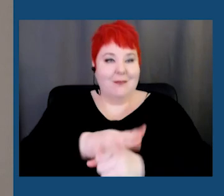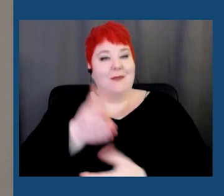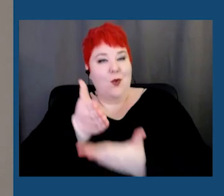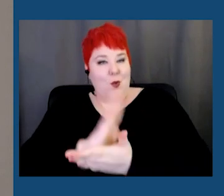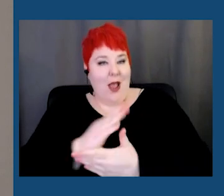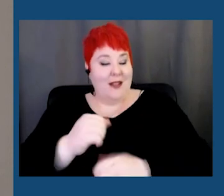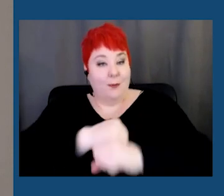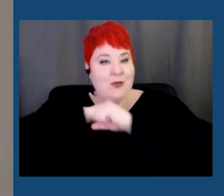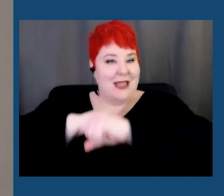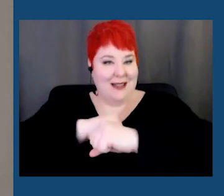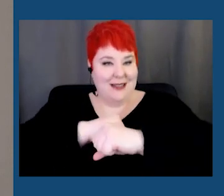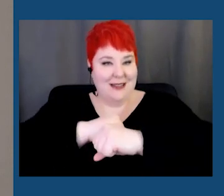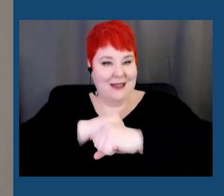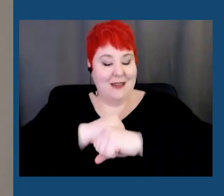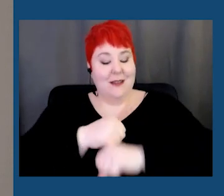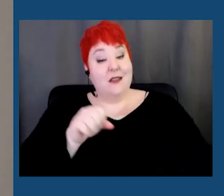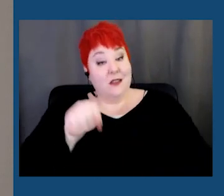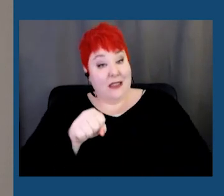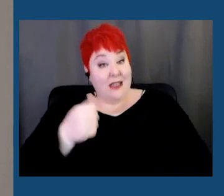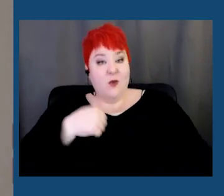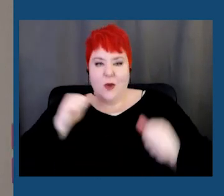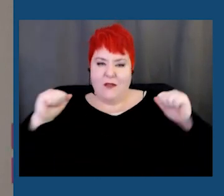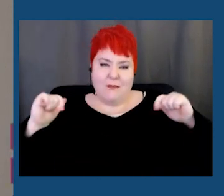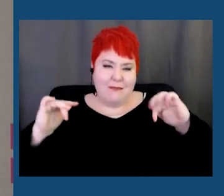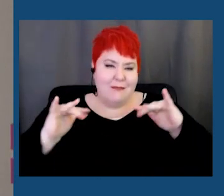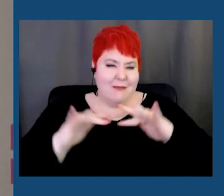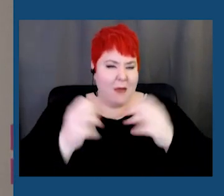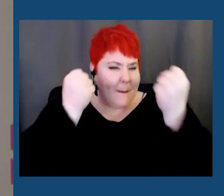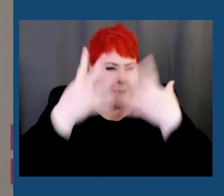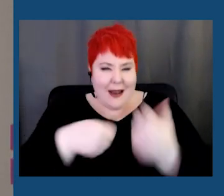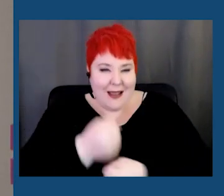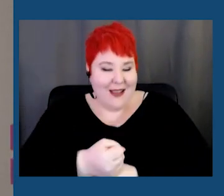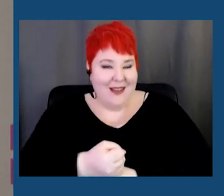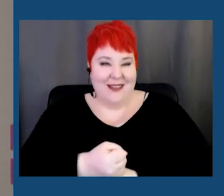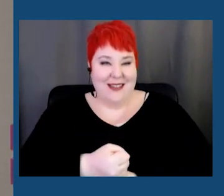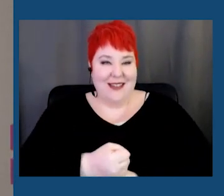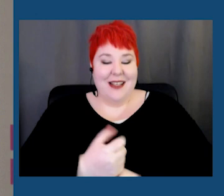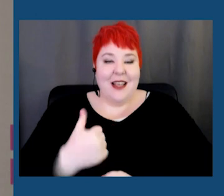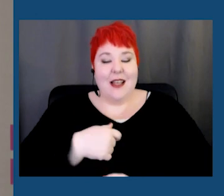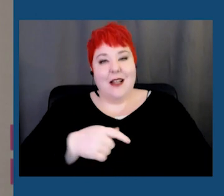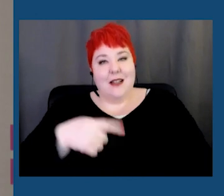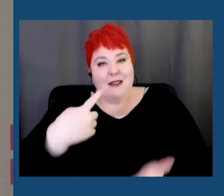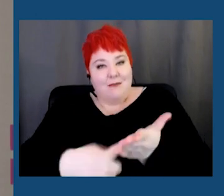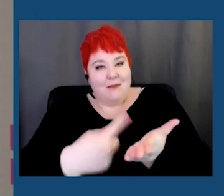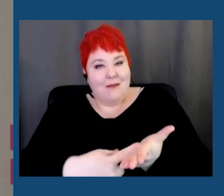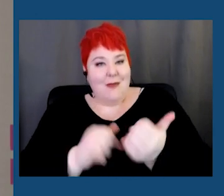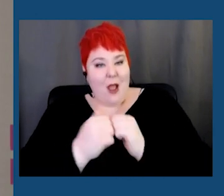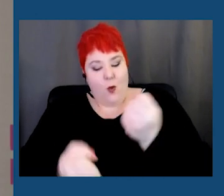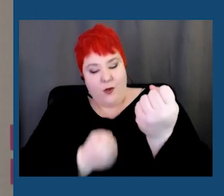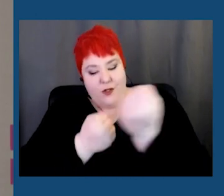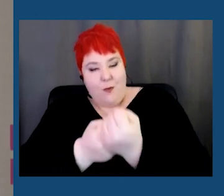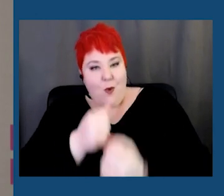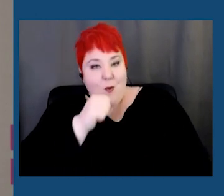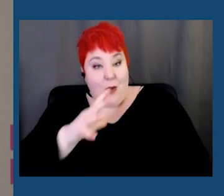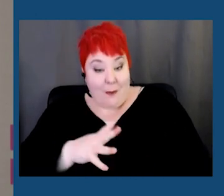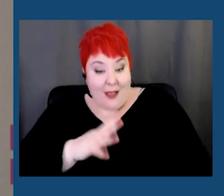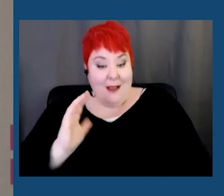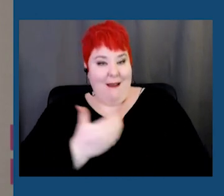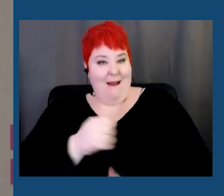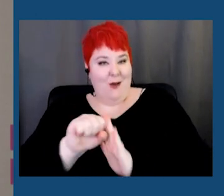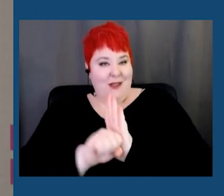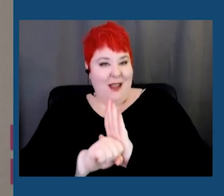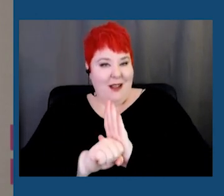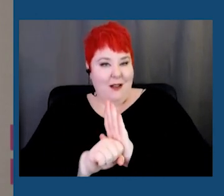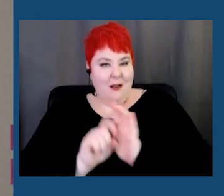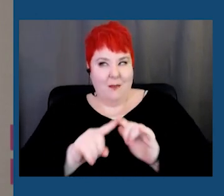So yes, we've gathered for many, many years in talking about how we can continue to support the women of our state. But now,